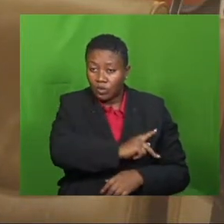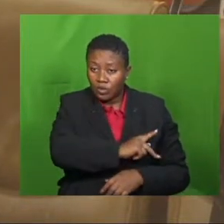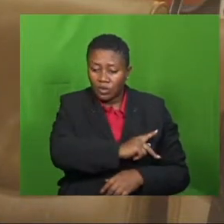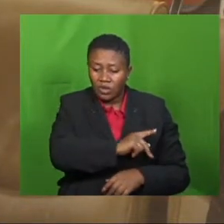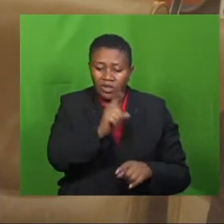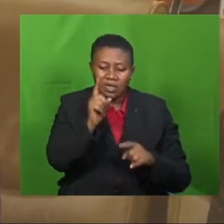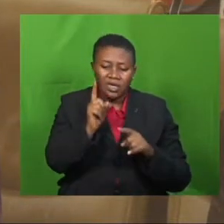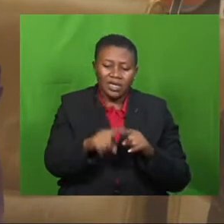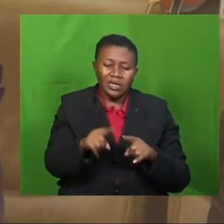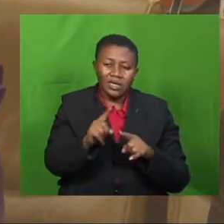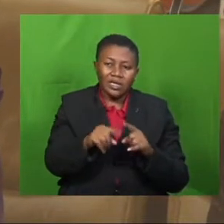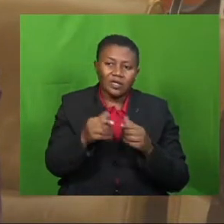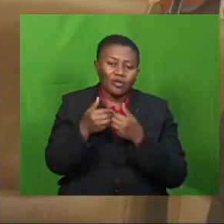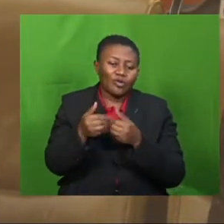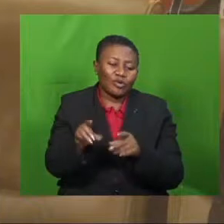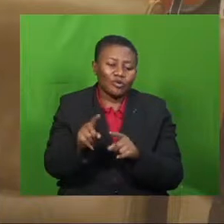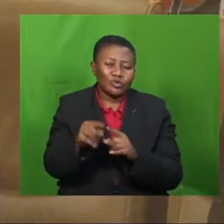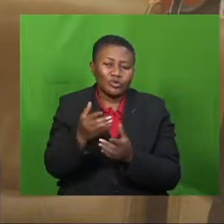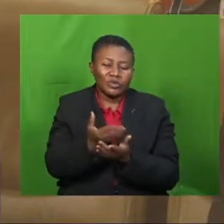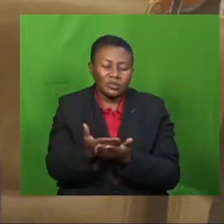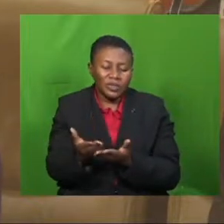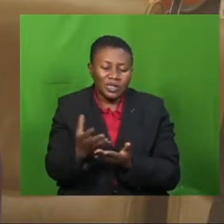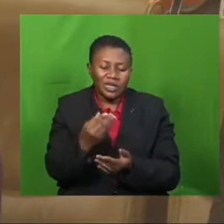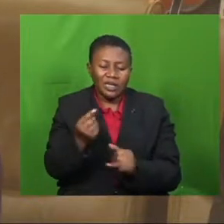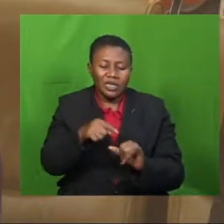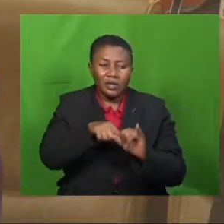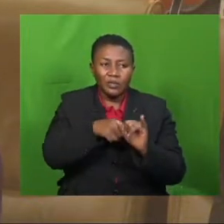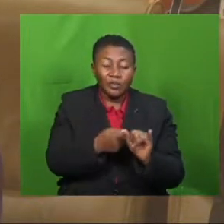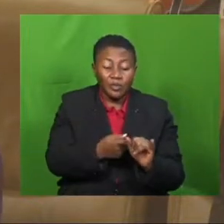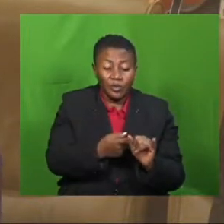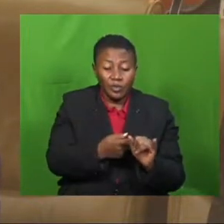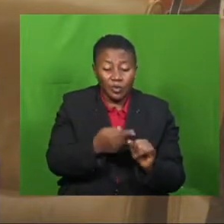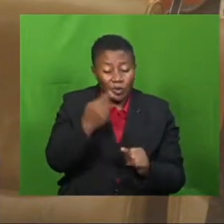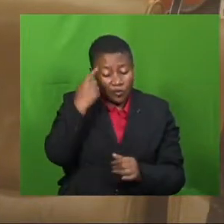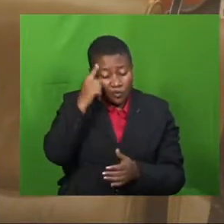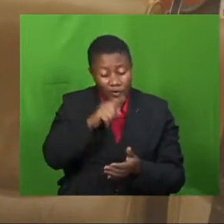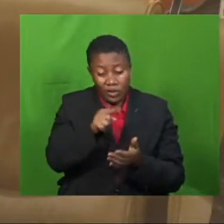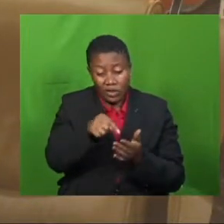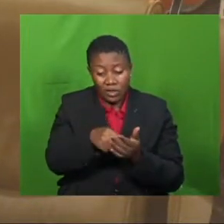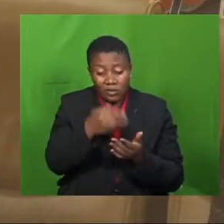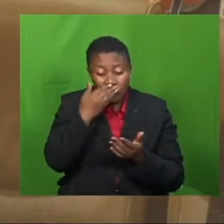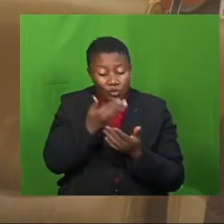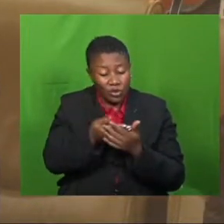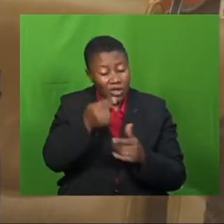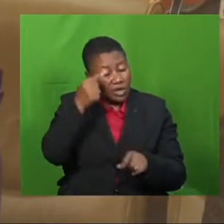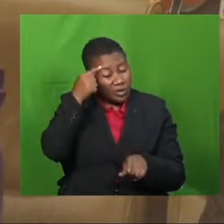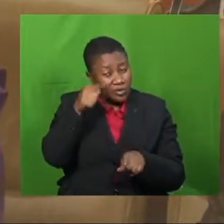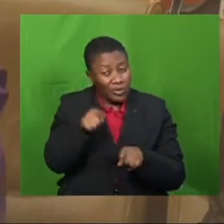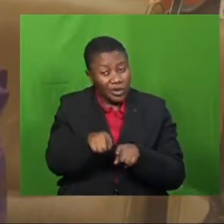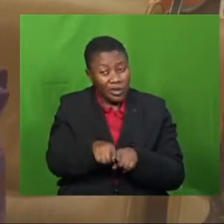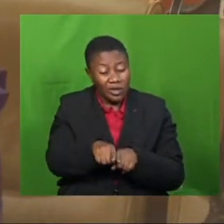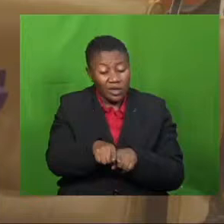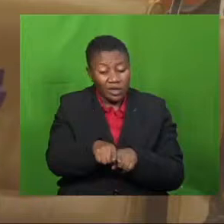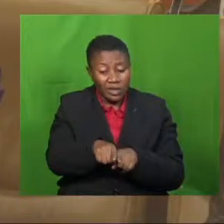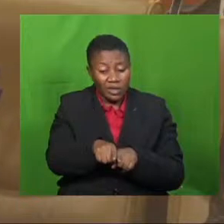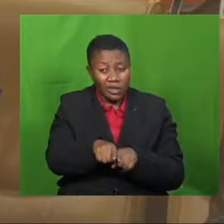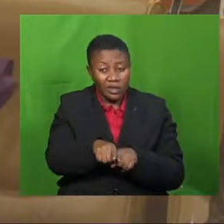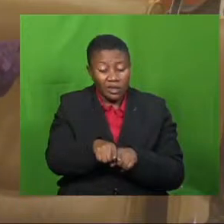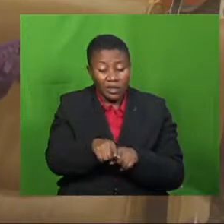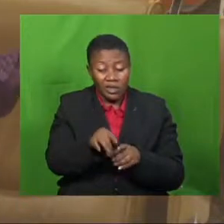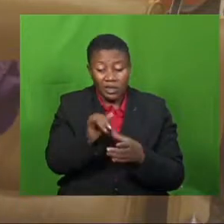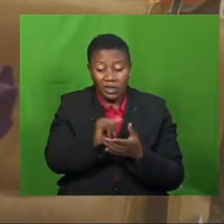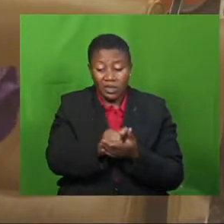bystander in the implementation of this pivotal agreement, which is guaranteed to